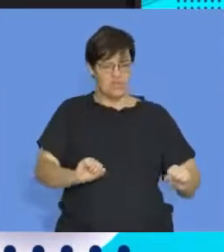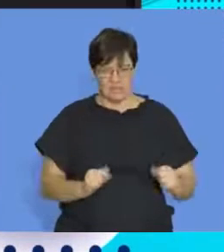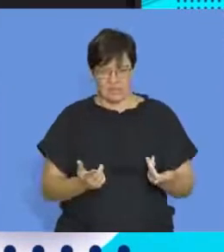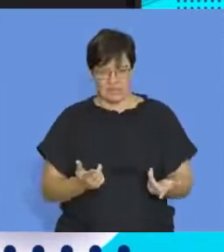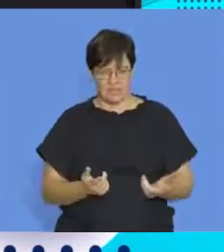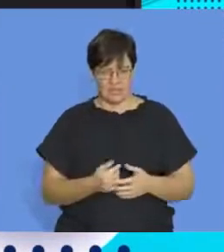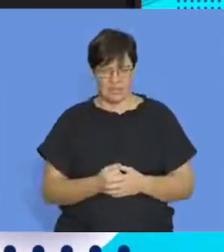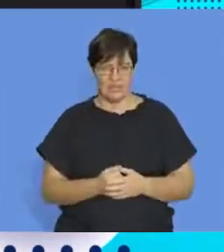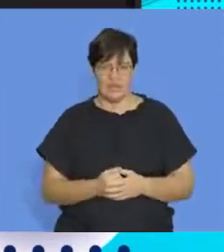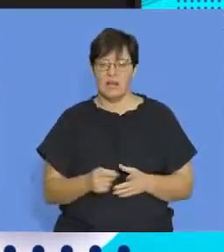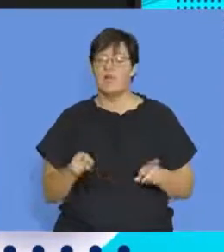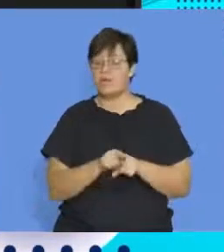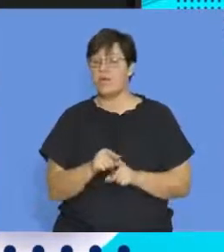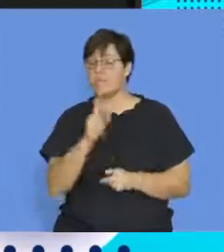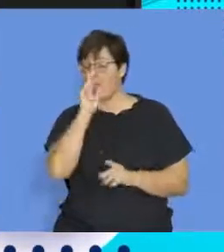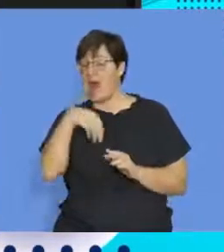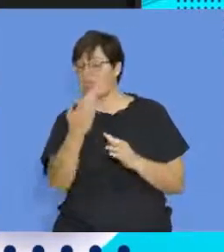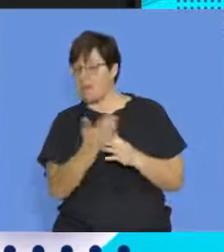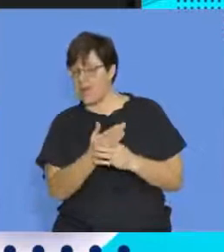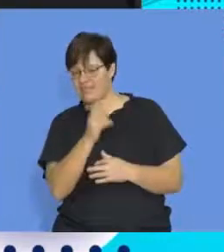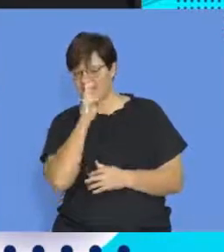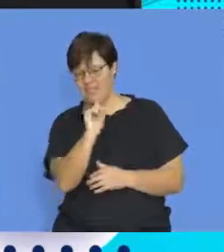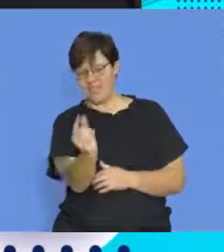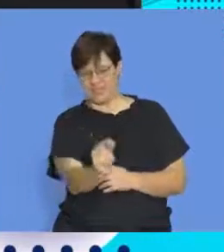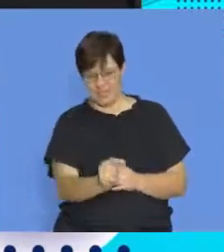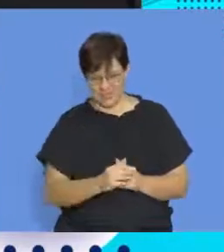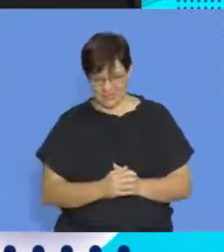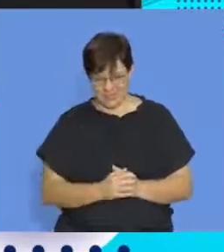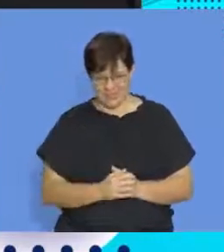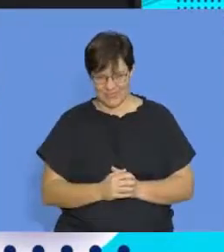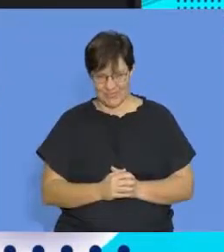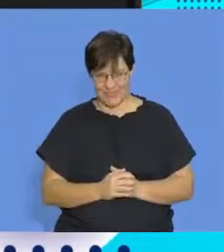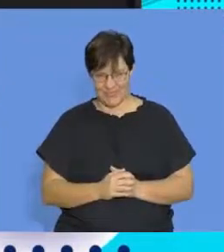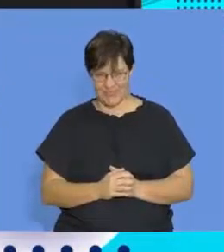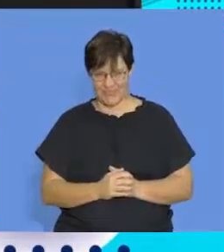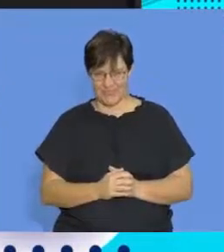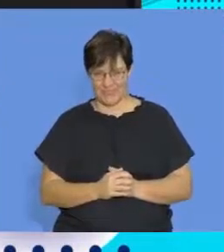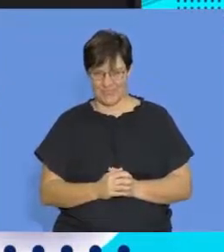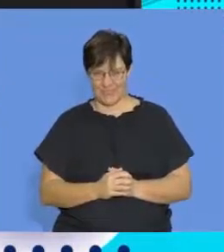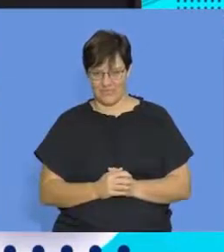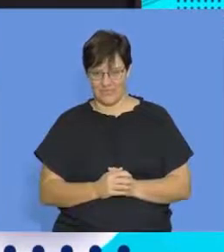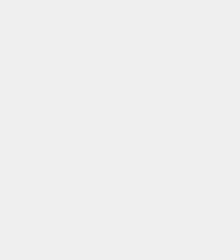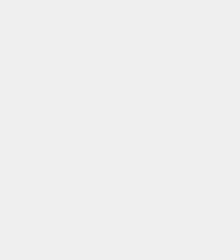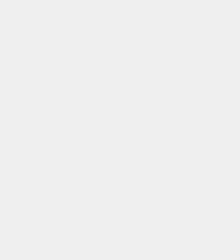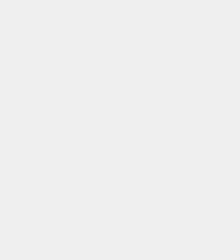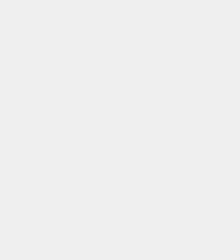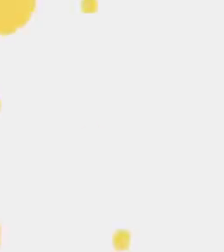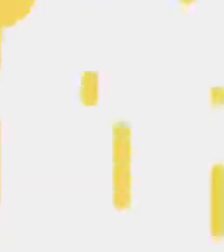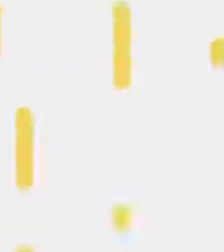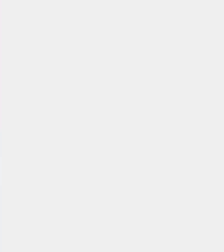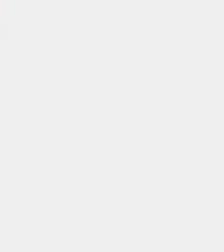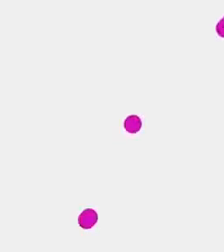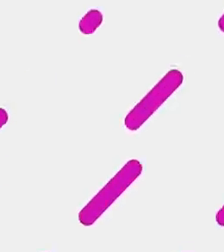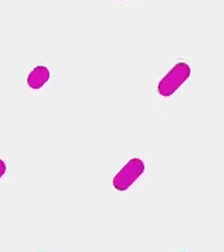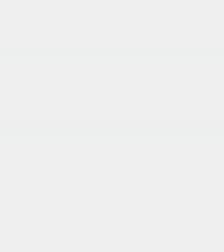a glass of water, stretch a bit, and I will see you right after this break.